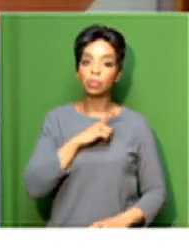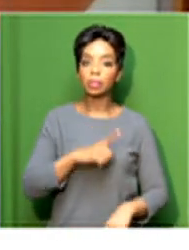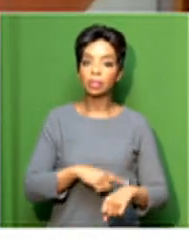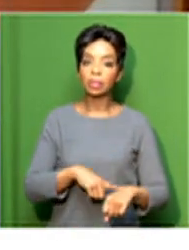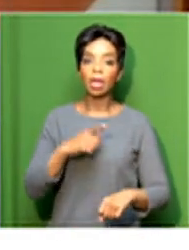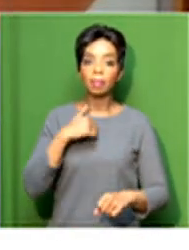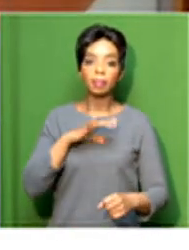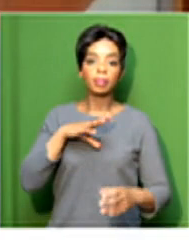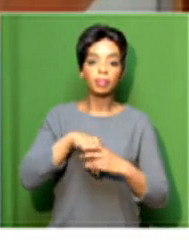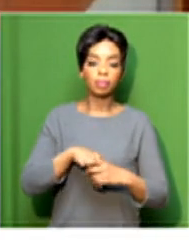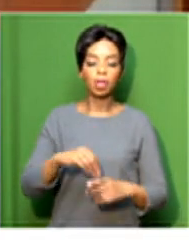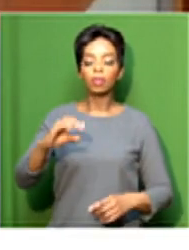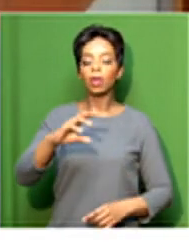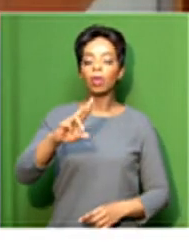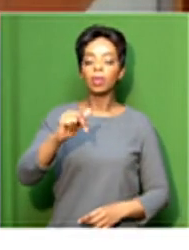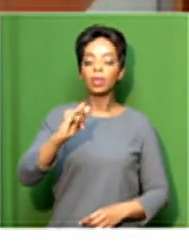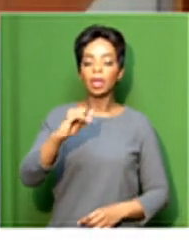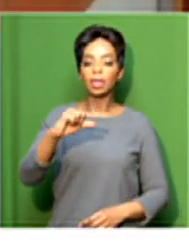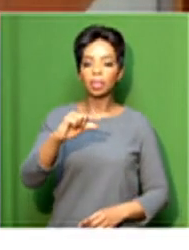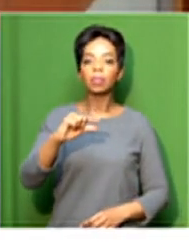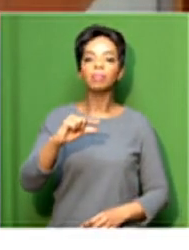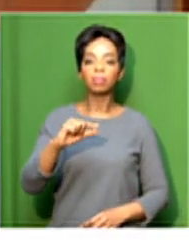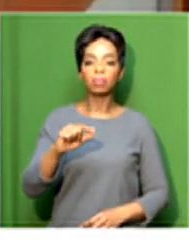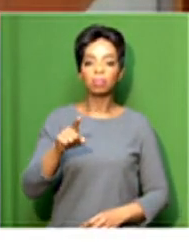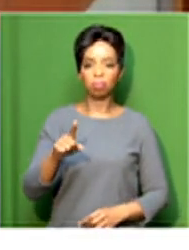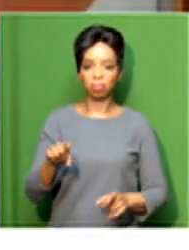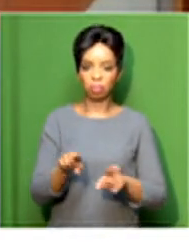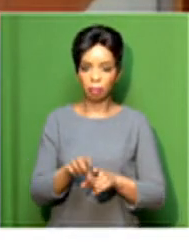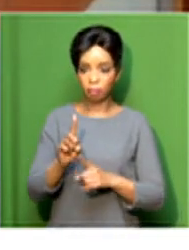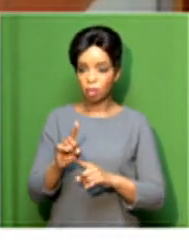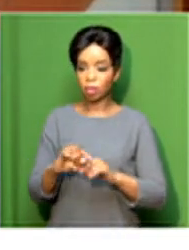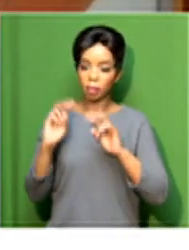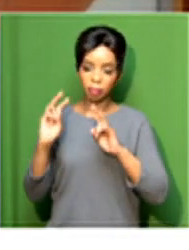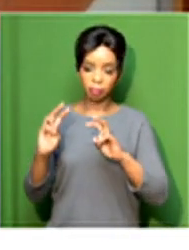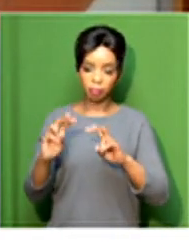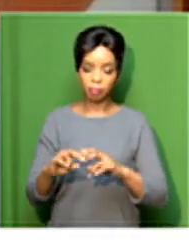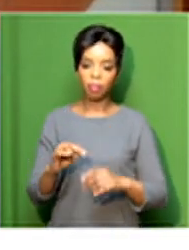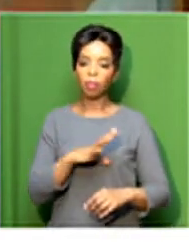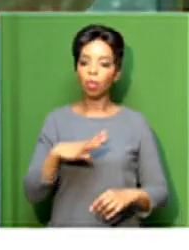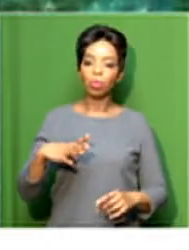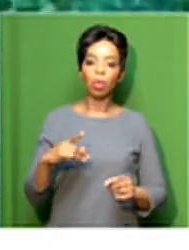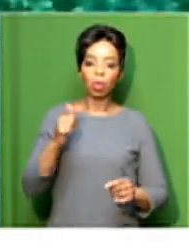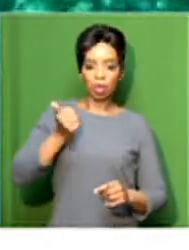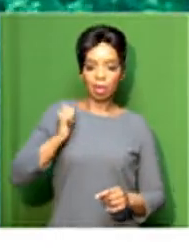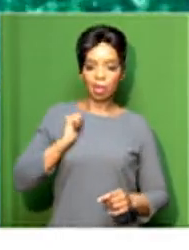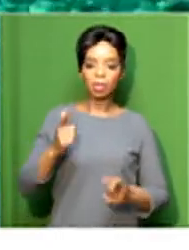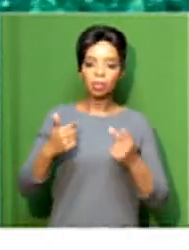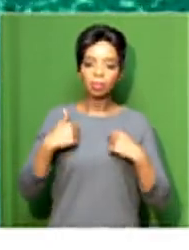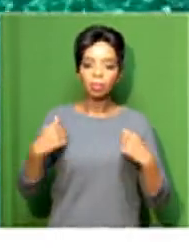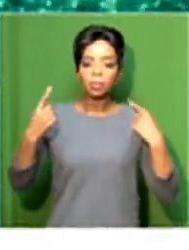Craig had already followed this octopus throughout her entire life. So I was very lucky that I arrived with an